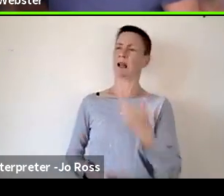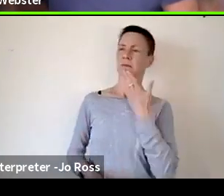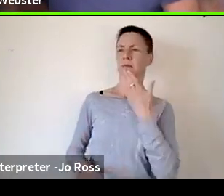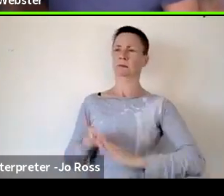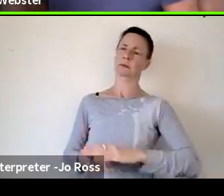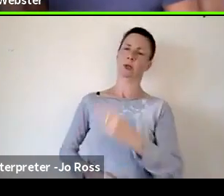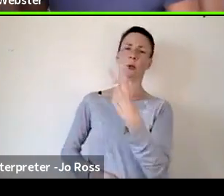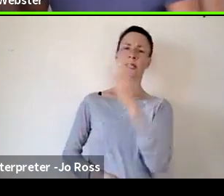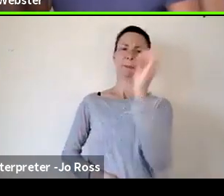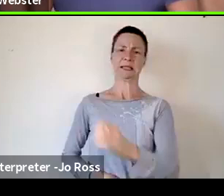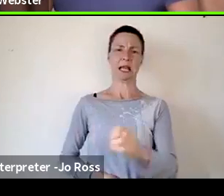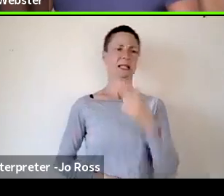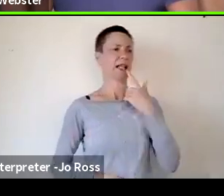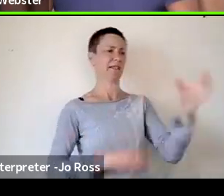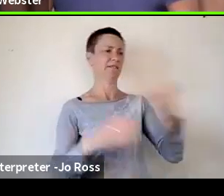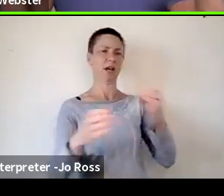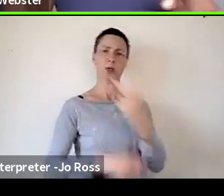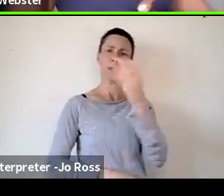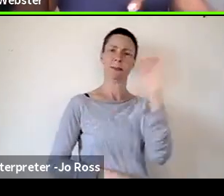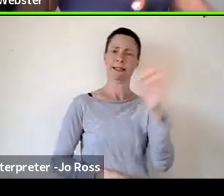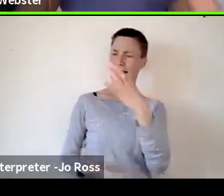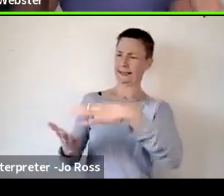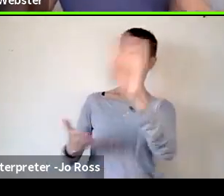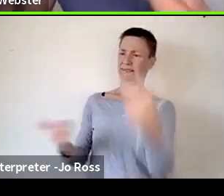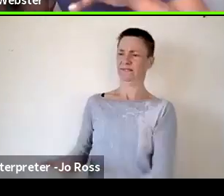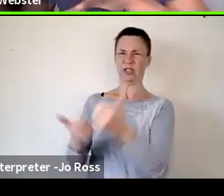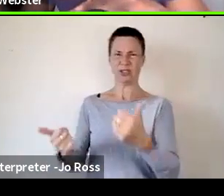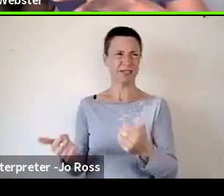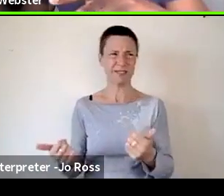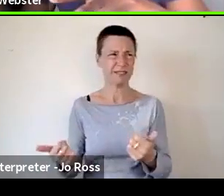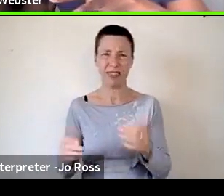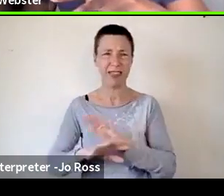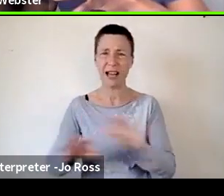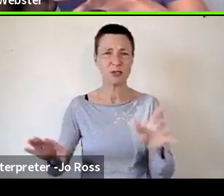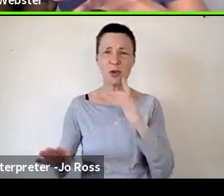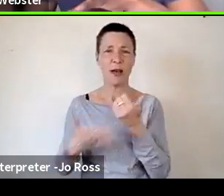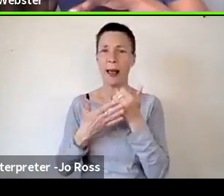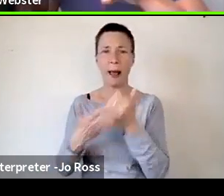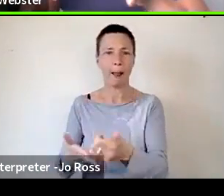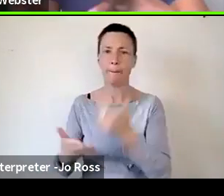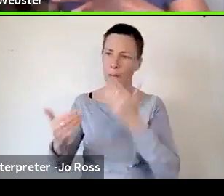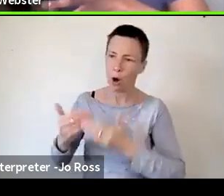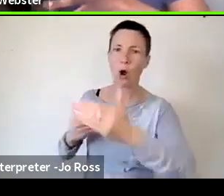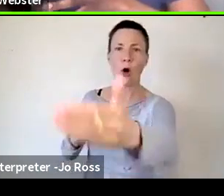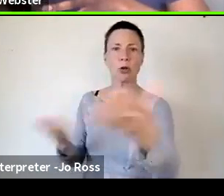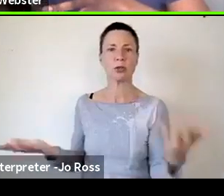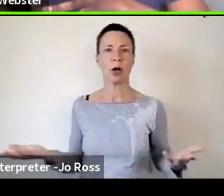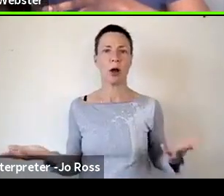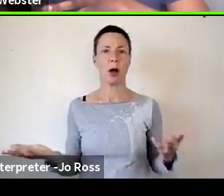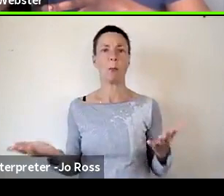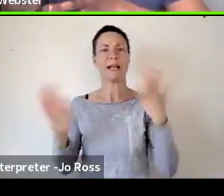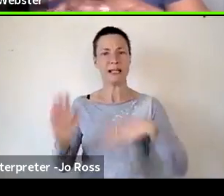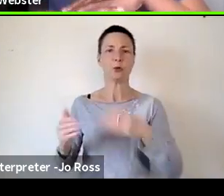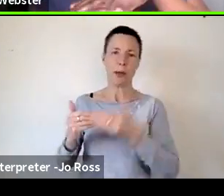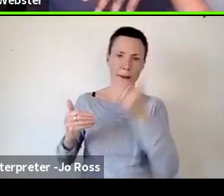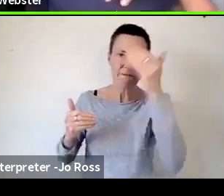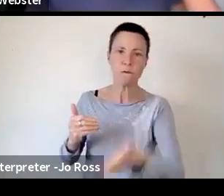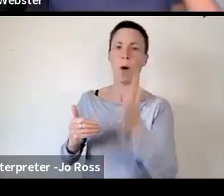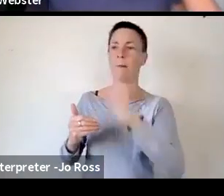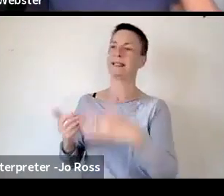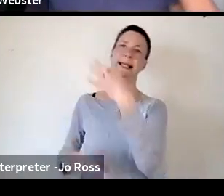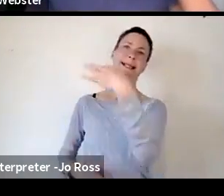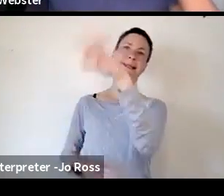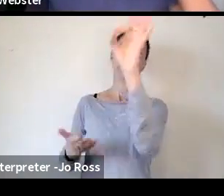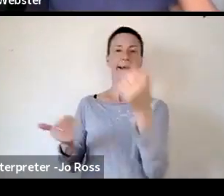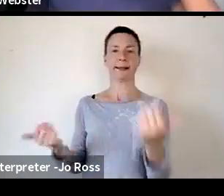Find your 20%, tick the box, and it's done. And unless we get past the tick the box stage, then nothing really will change. Yeah,